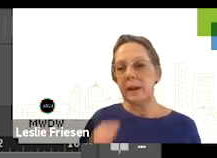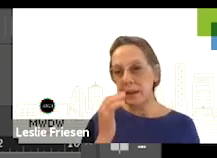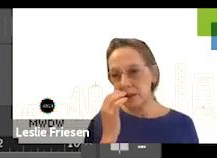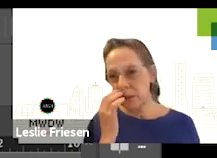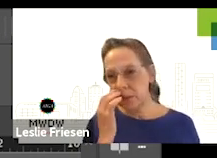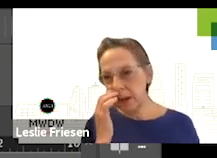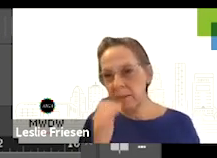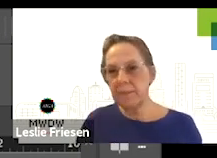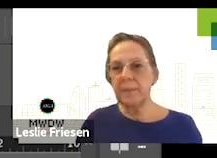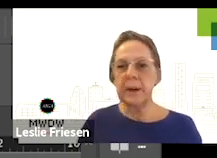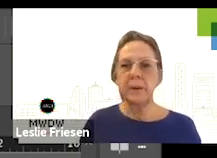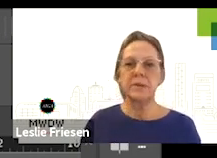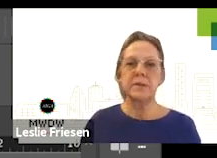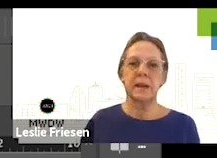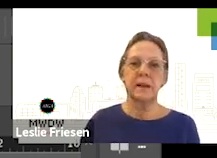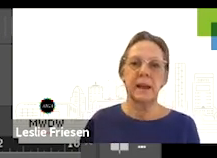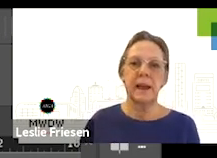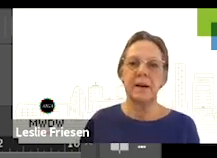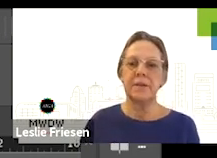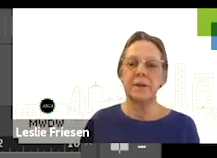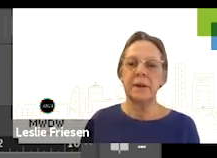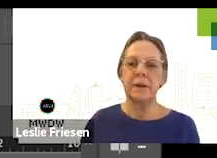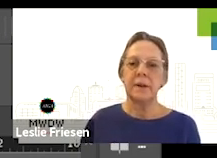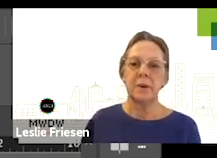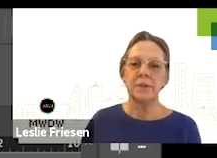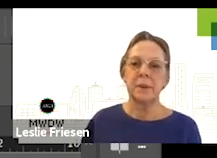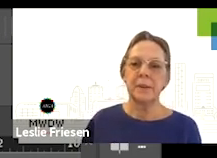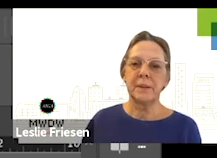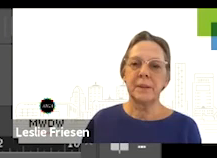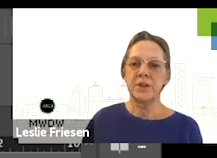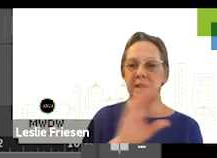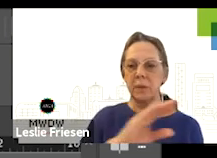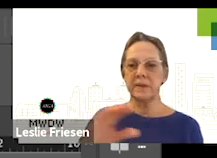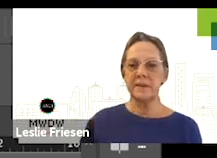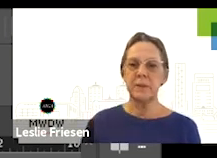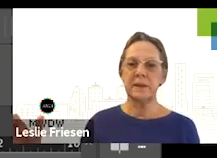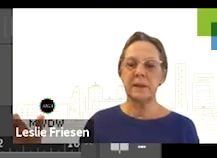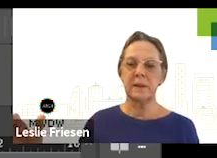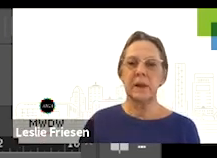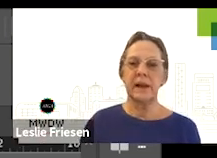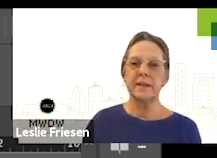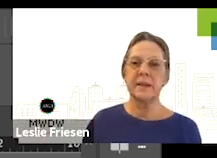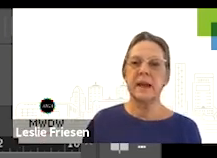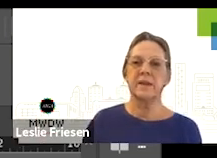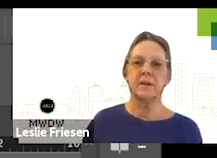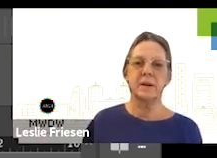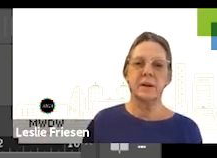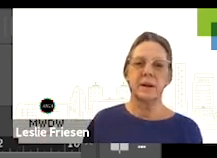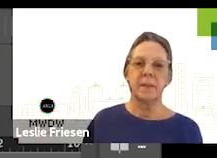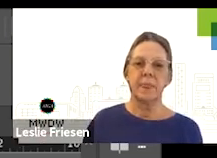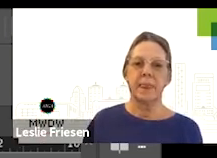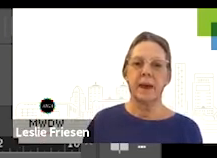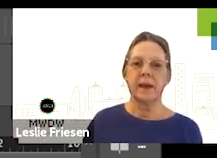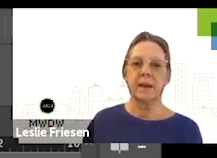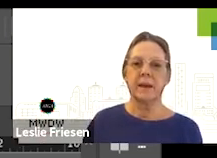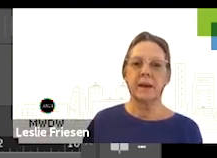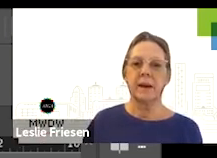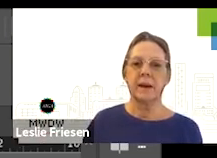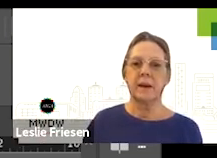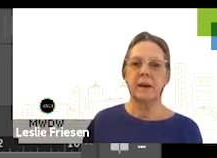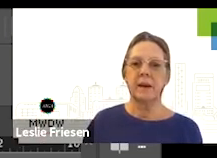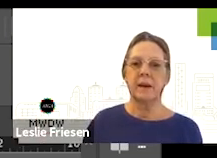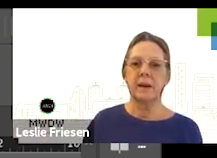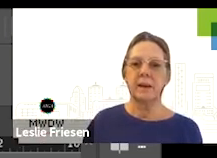an Instagram post and I have multiple images and I want to see what they look like together, I